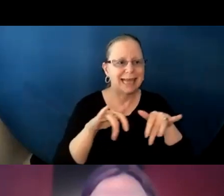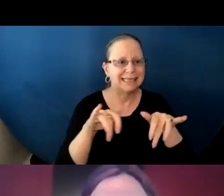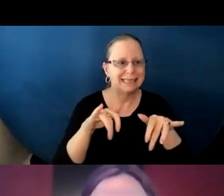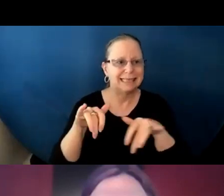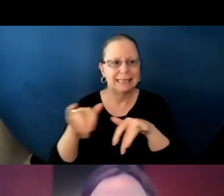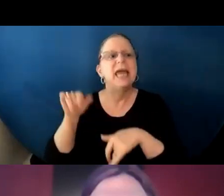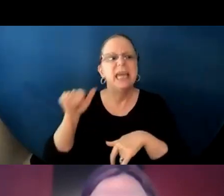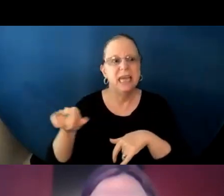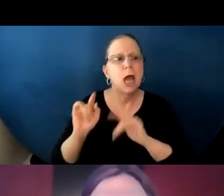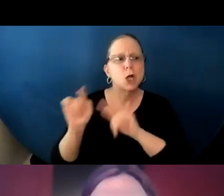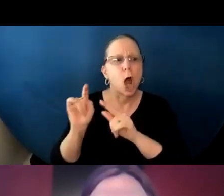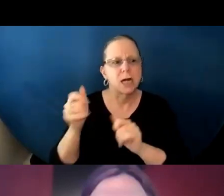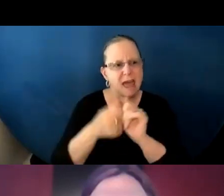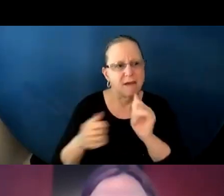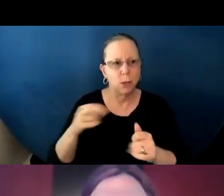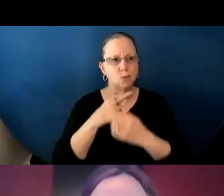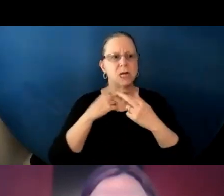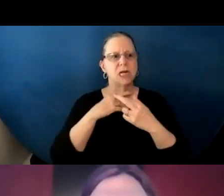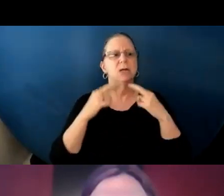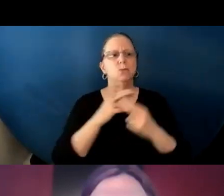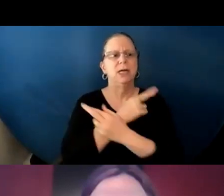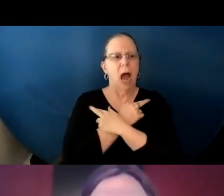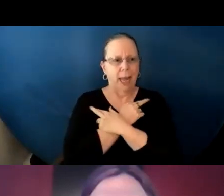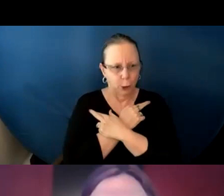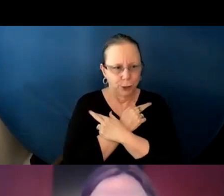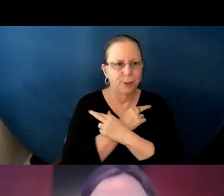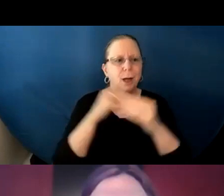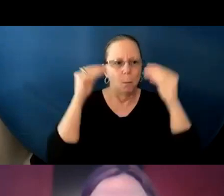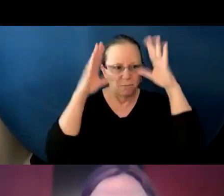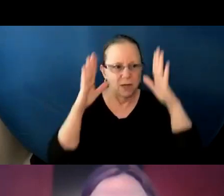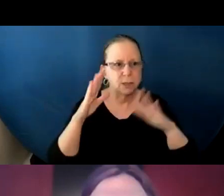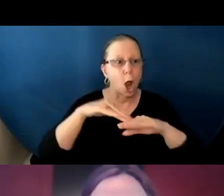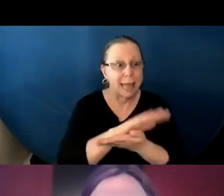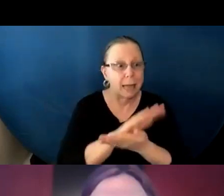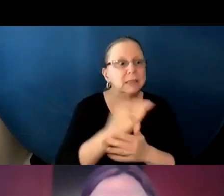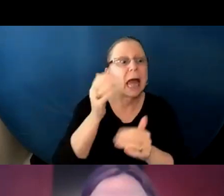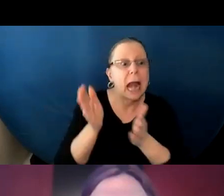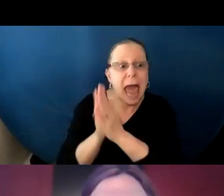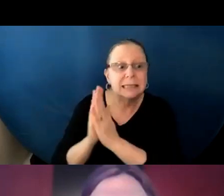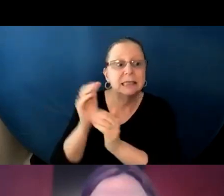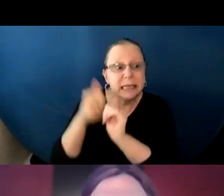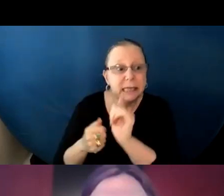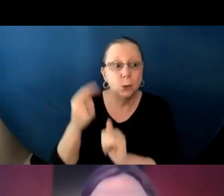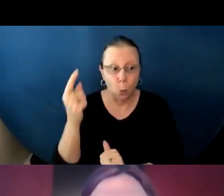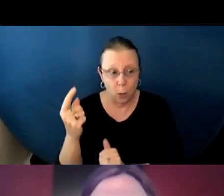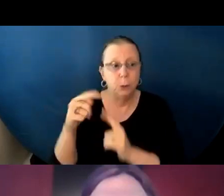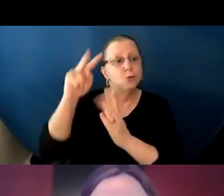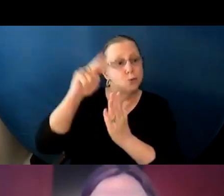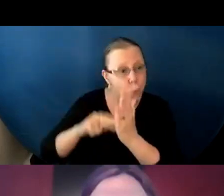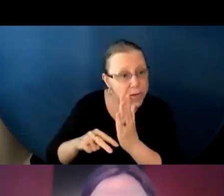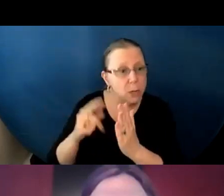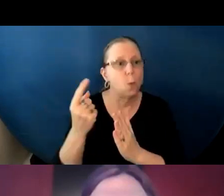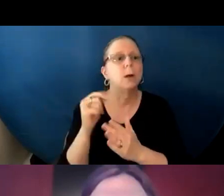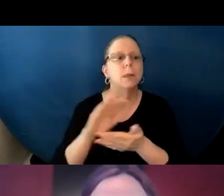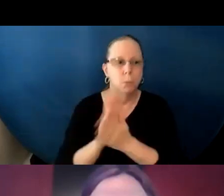to every retired professor on campus and asked each one to read one of the books on